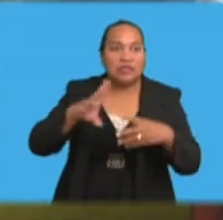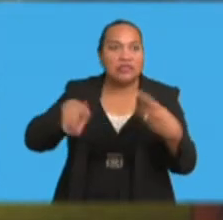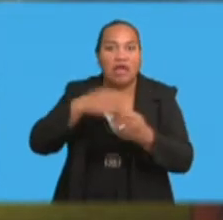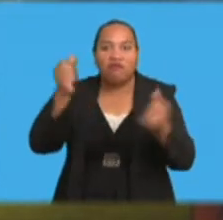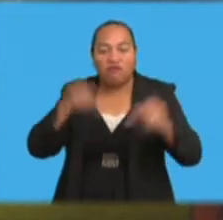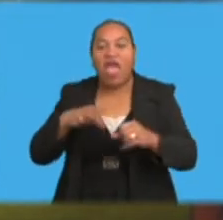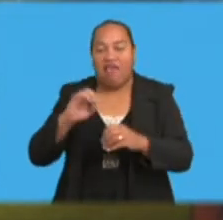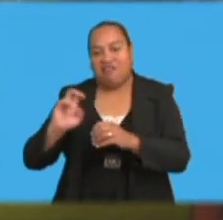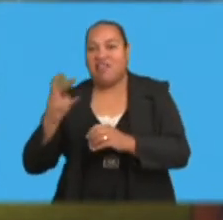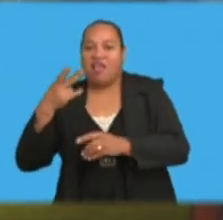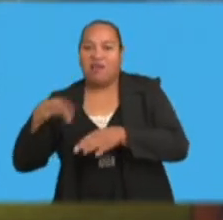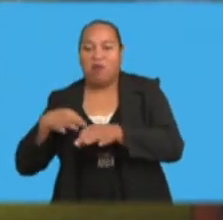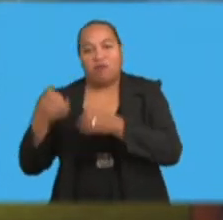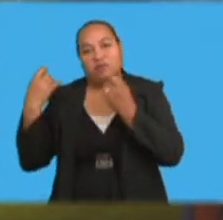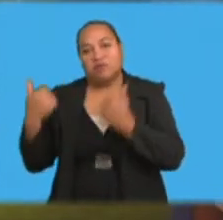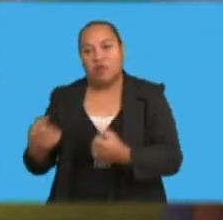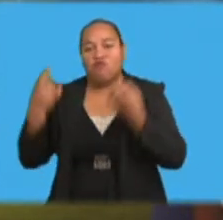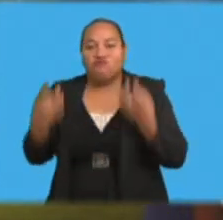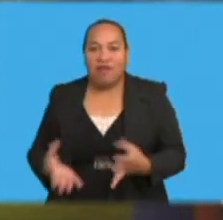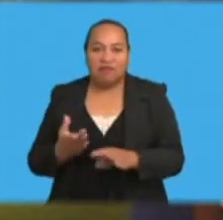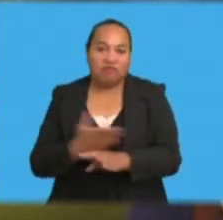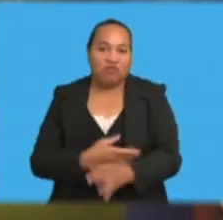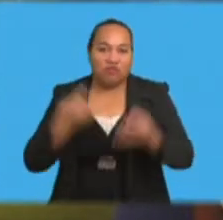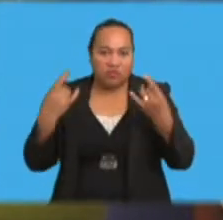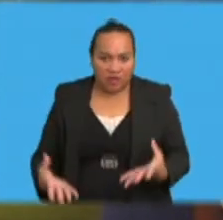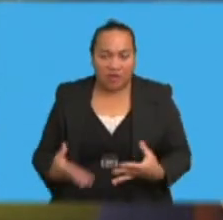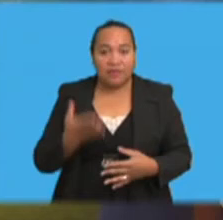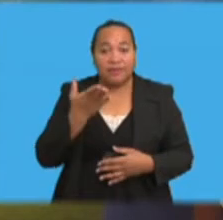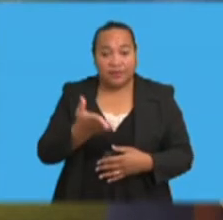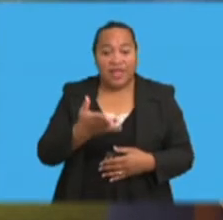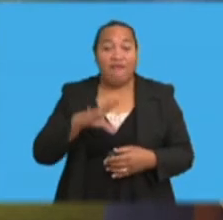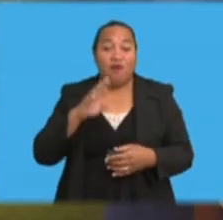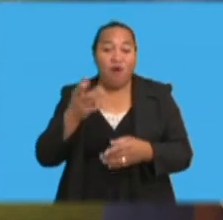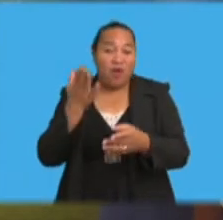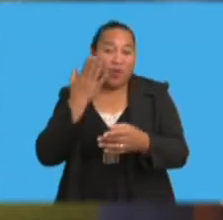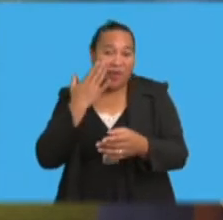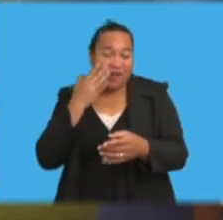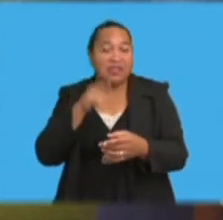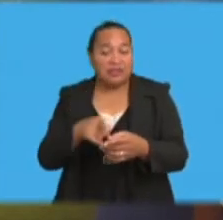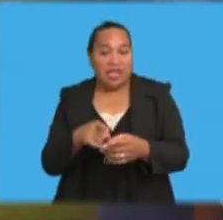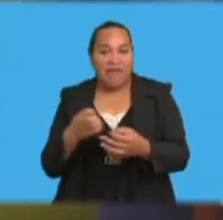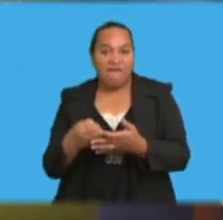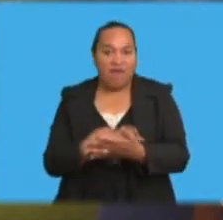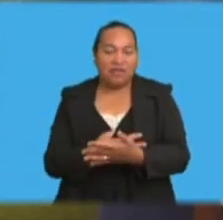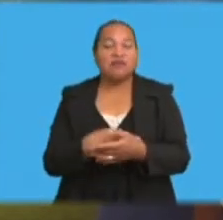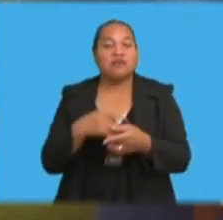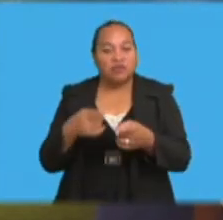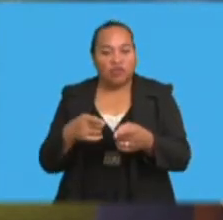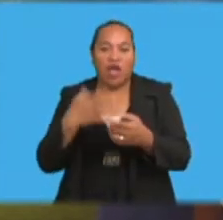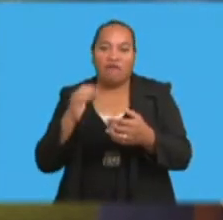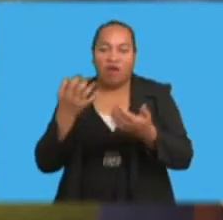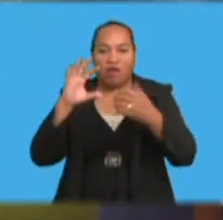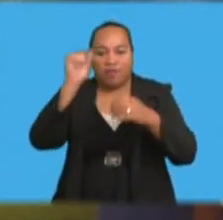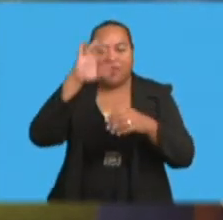or crisis. In terms of ensuring effective awareness of its roles and activities, Madam Speaker, the RBF publishes a number